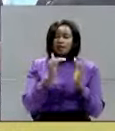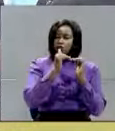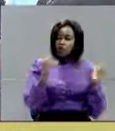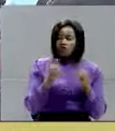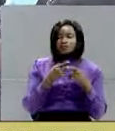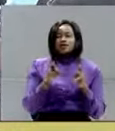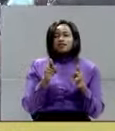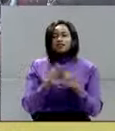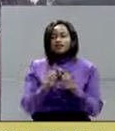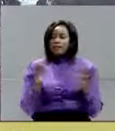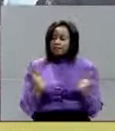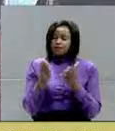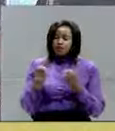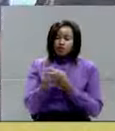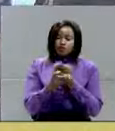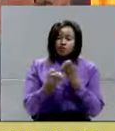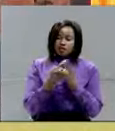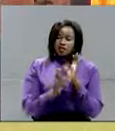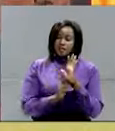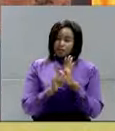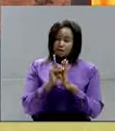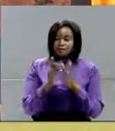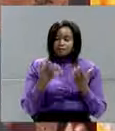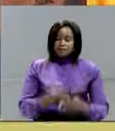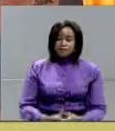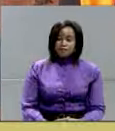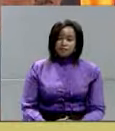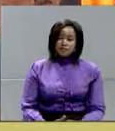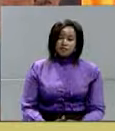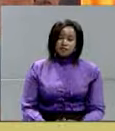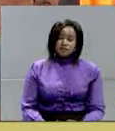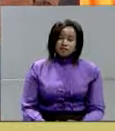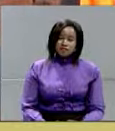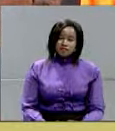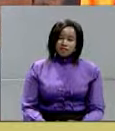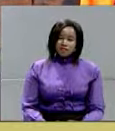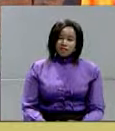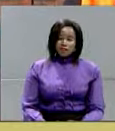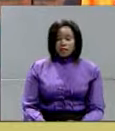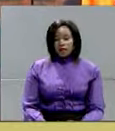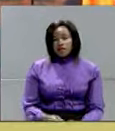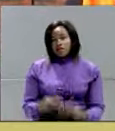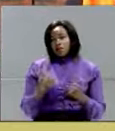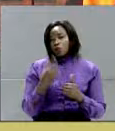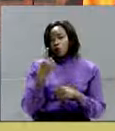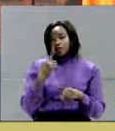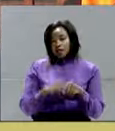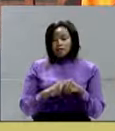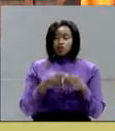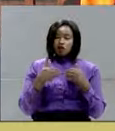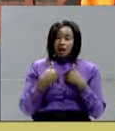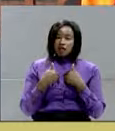also spur economic development. On the one hand, you have the talent in this country,